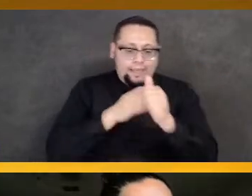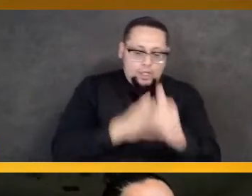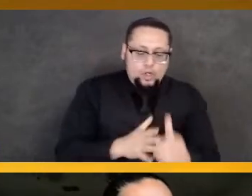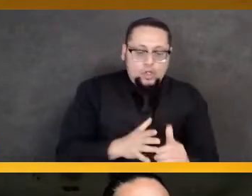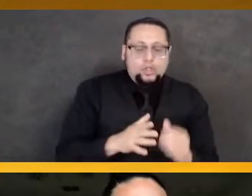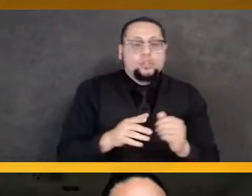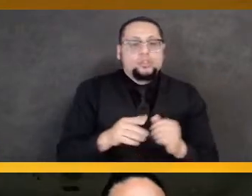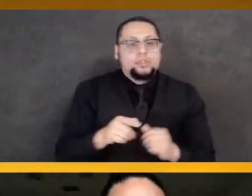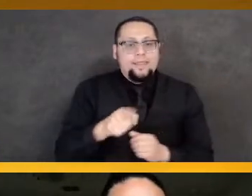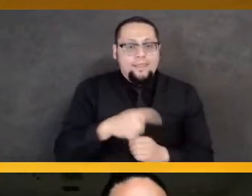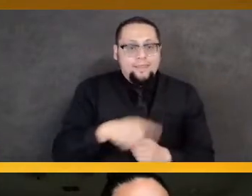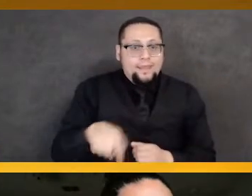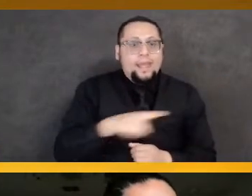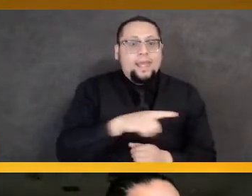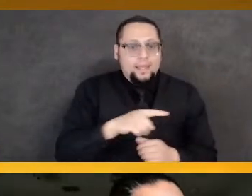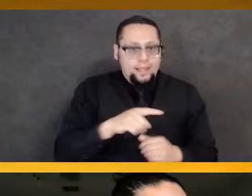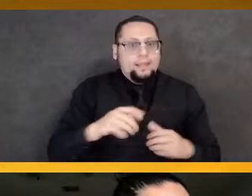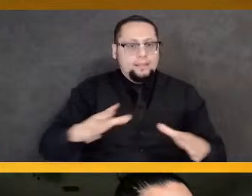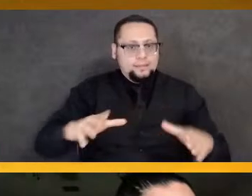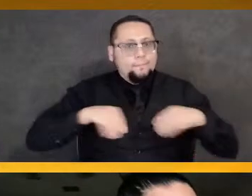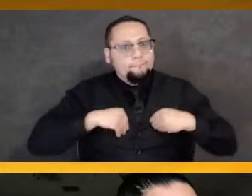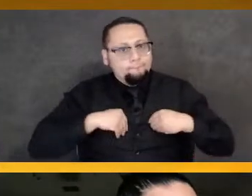are taking on this,